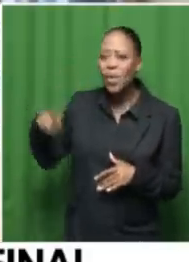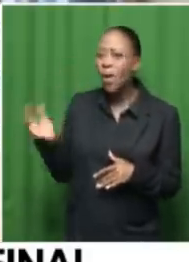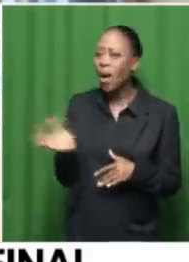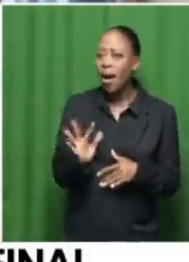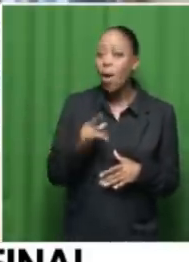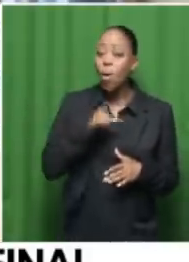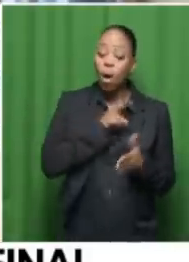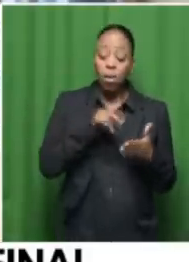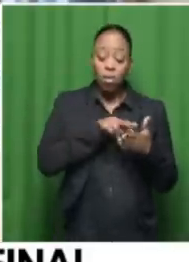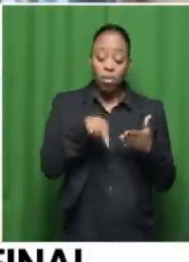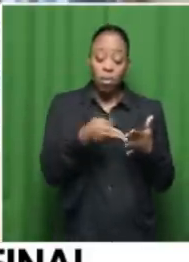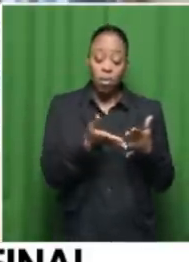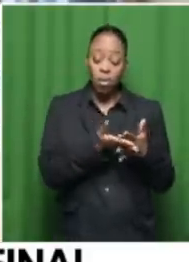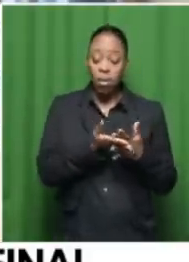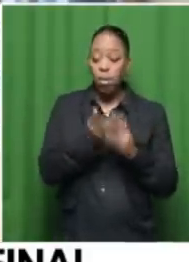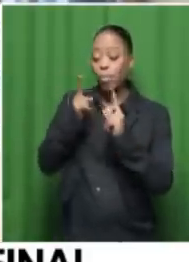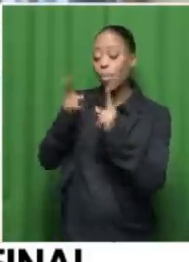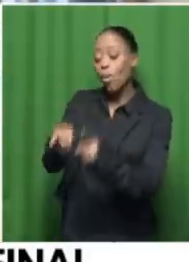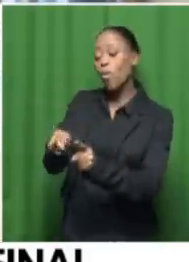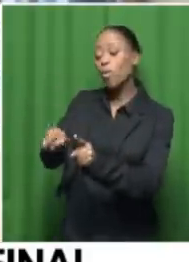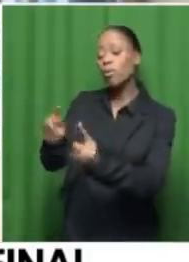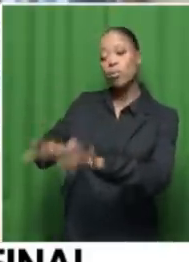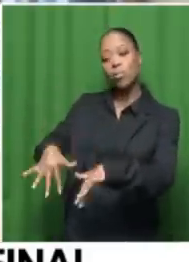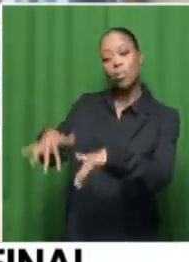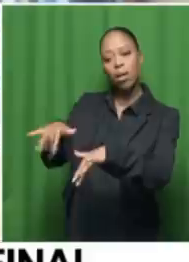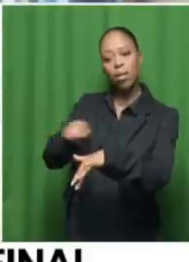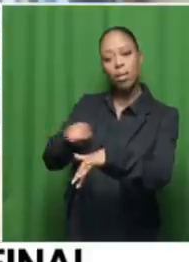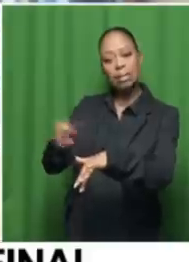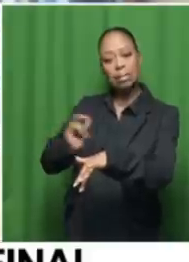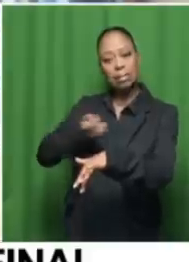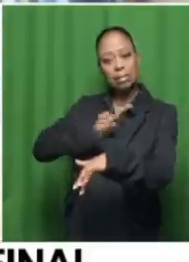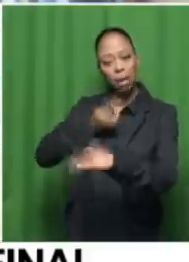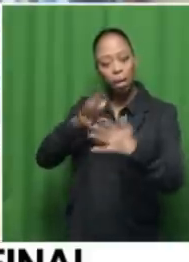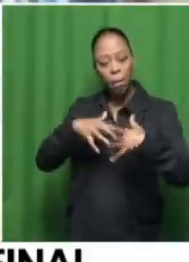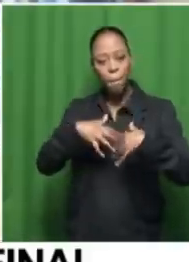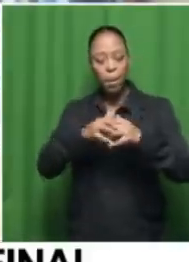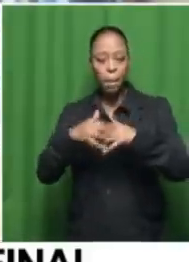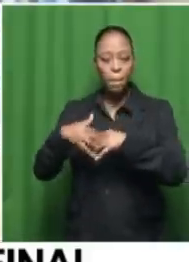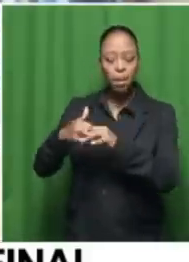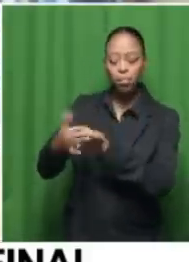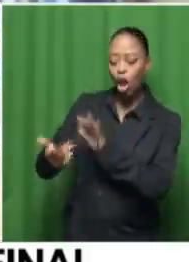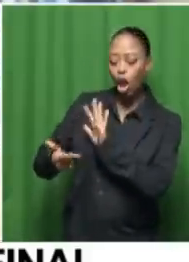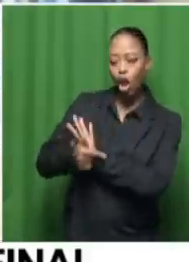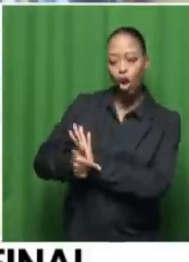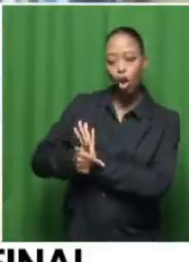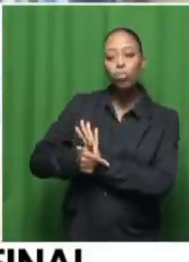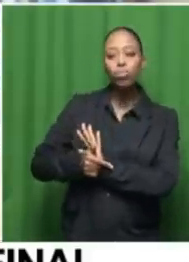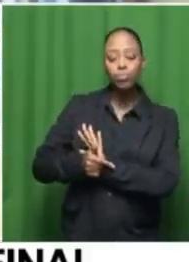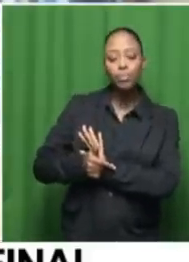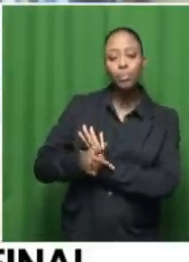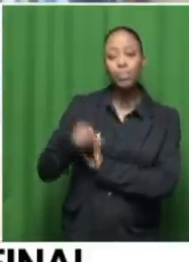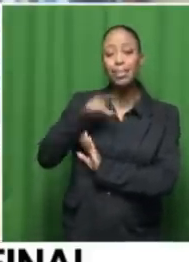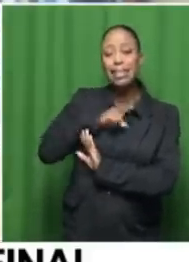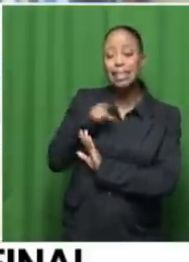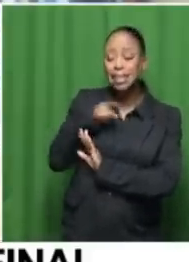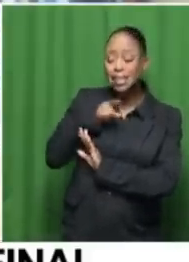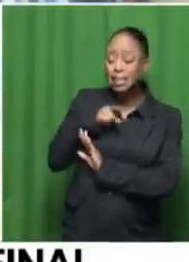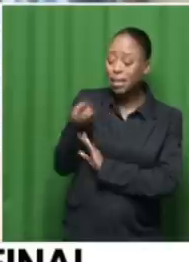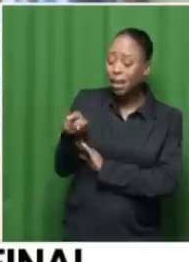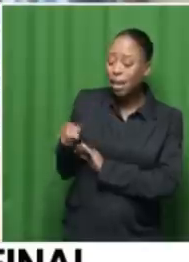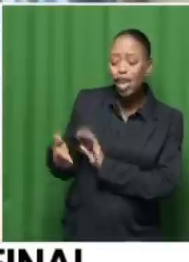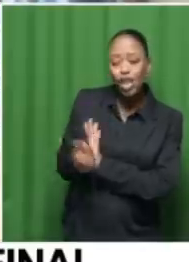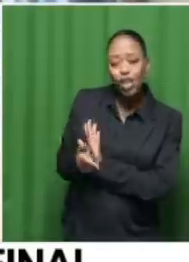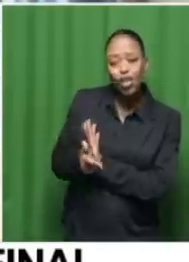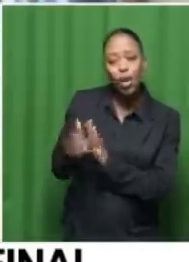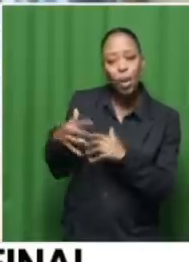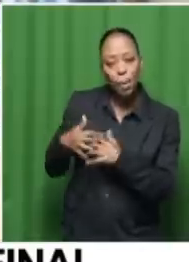that case was to order Parliament to put remedial legislation in place in order to